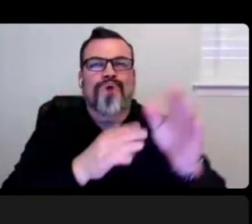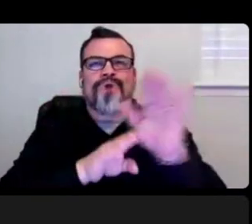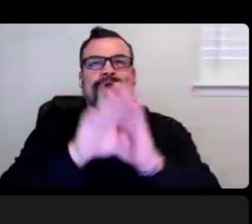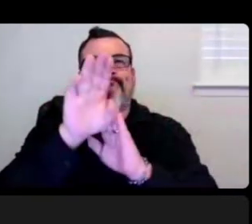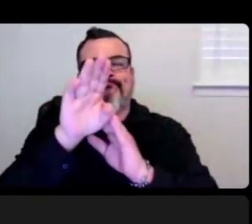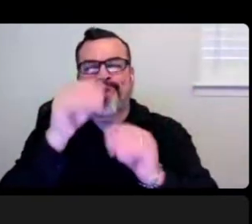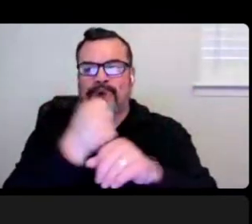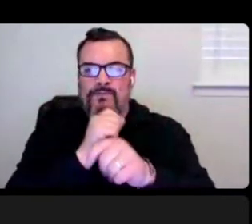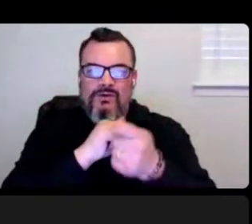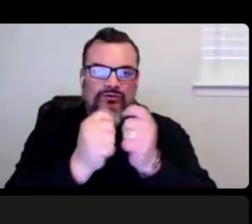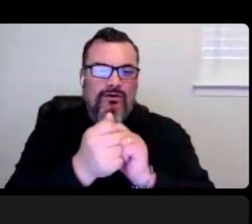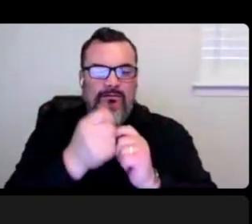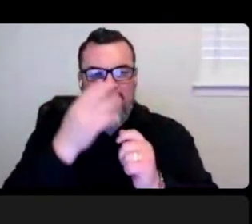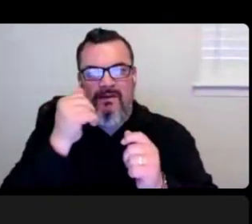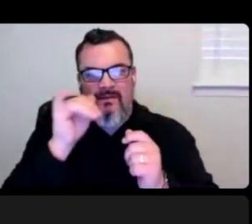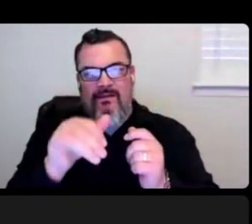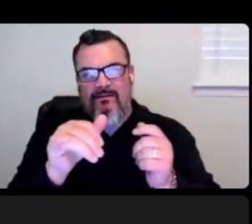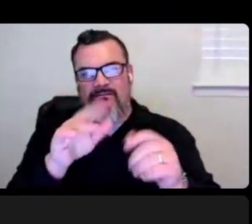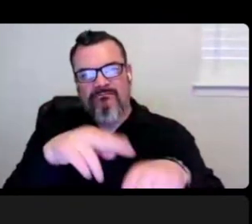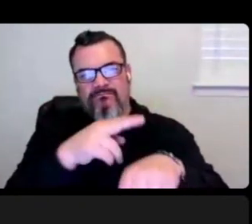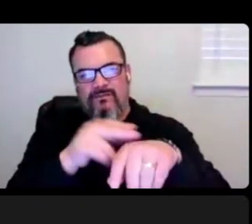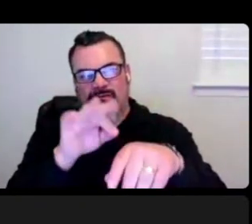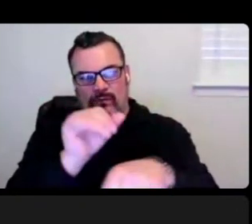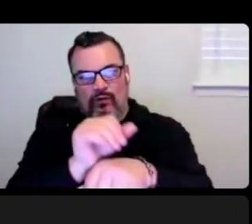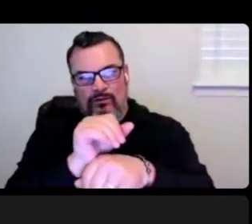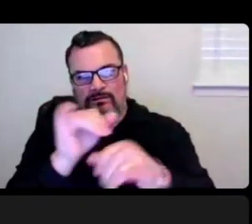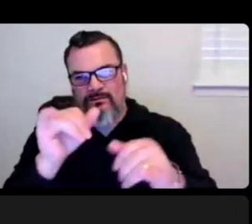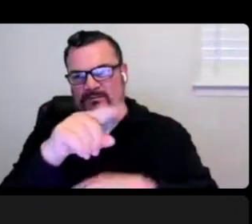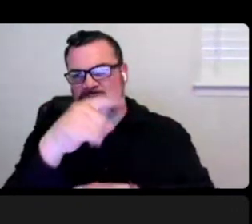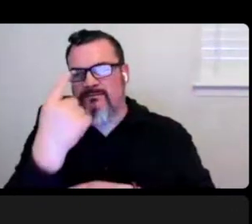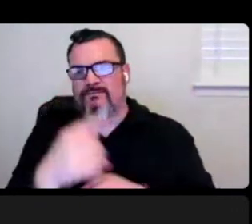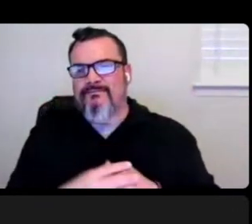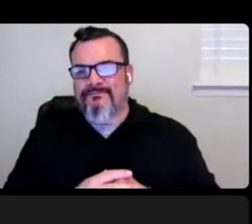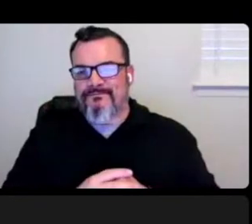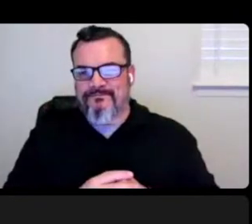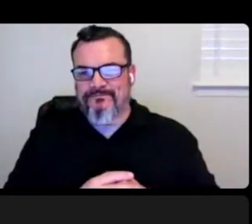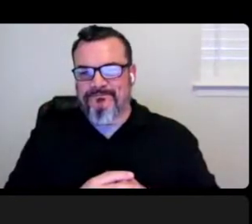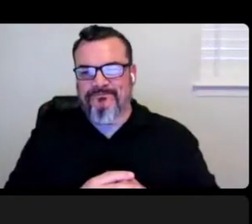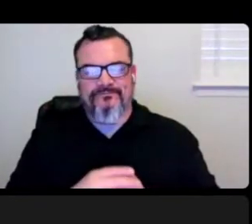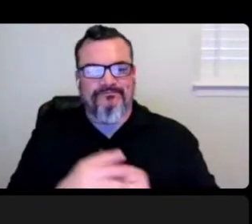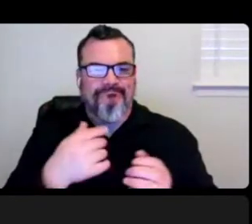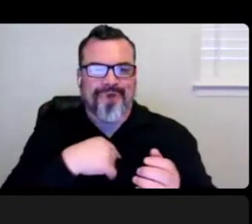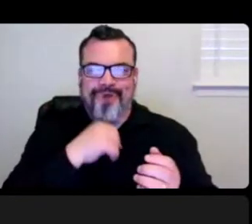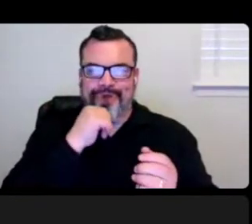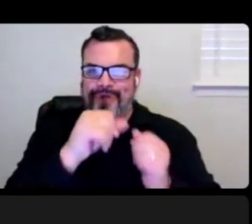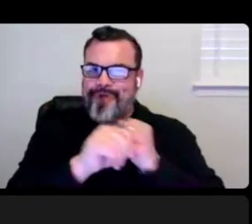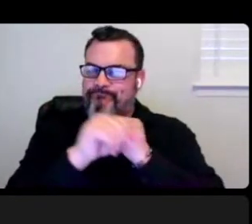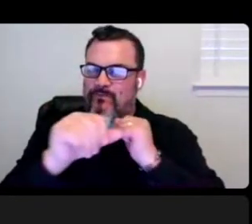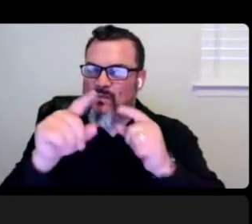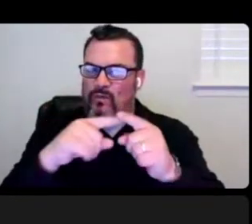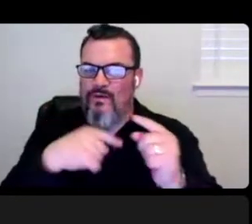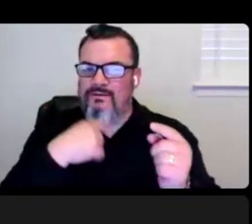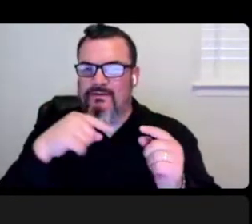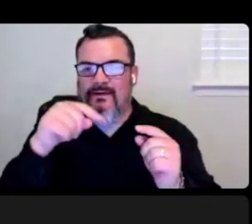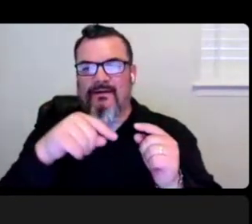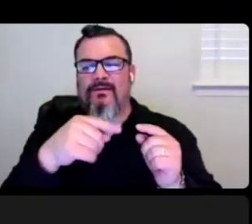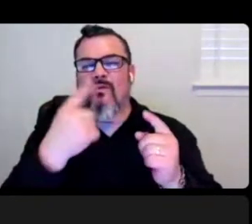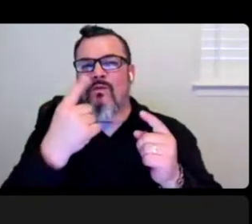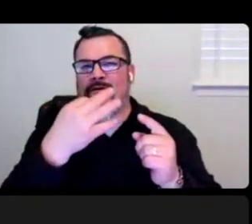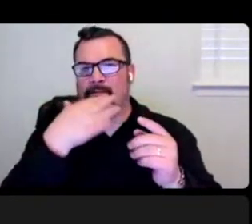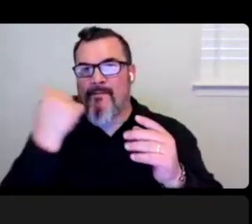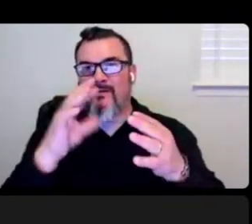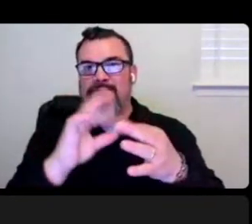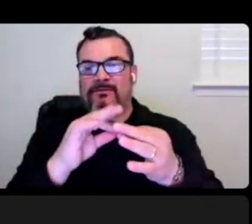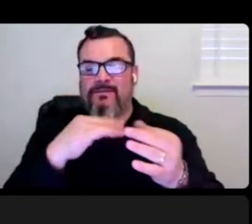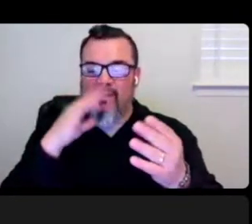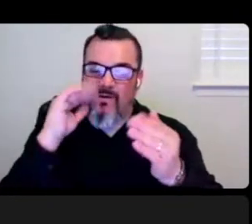make changes, because that's the nature of work these days. I'm not exaggerating when I say this is one of the better statements I've seen. I